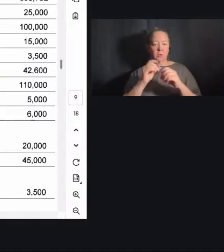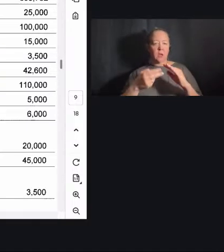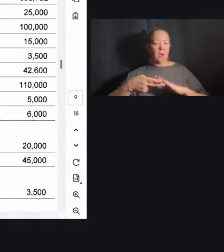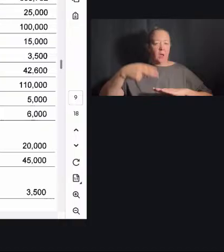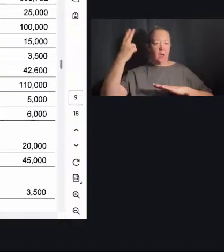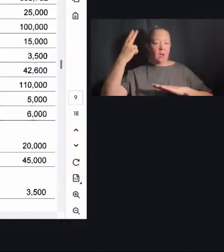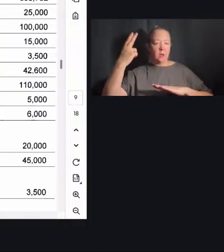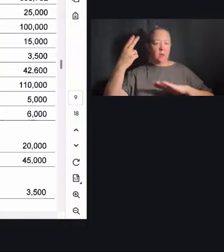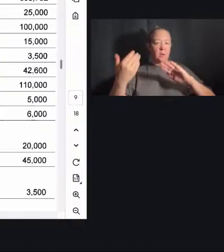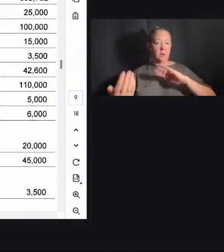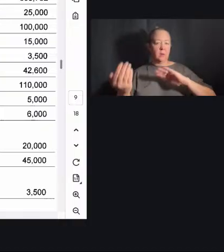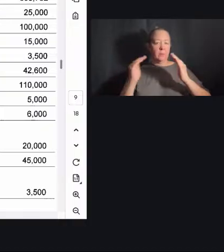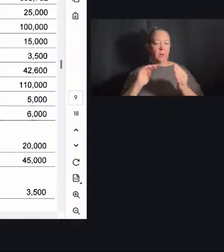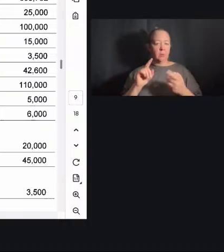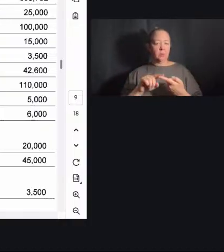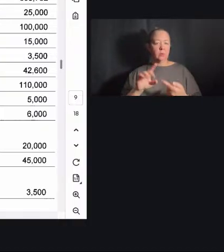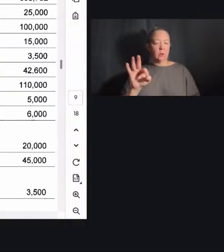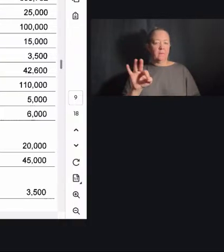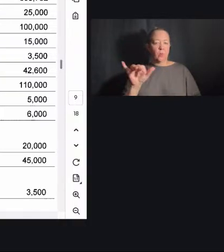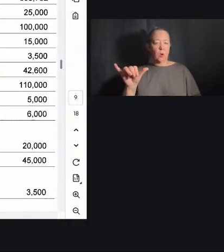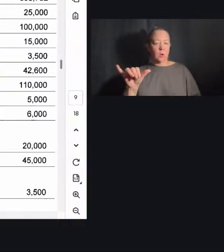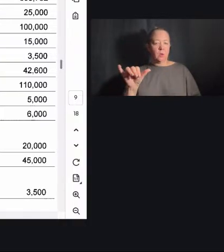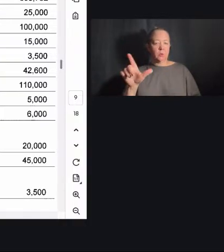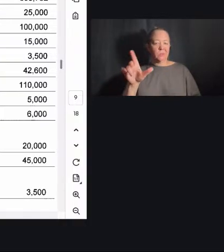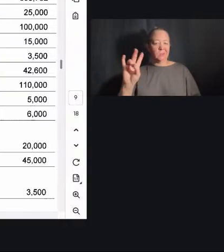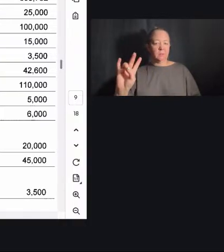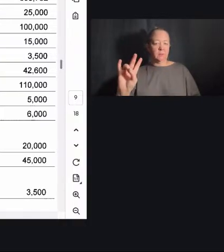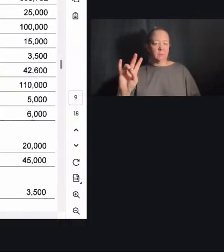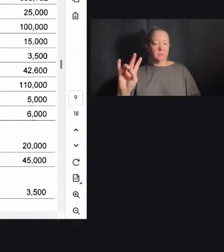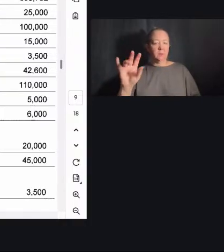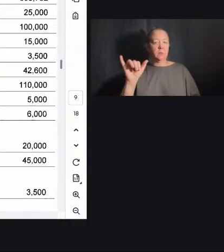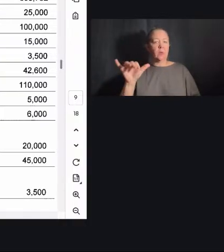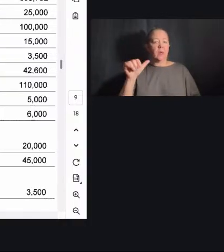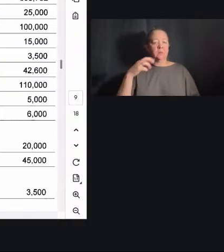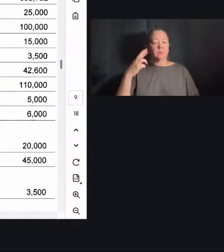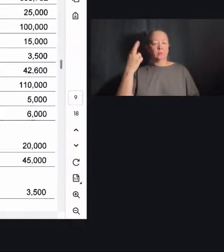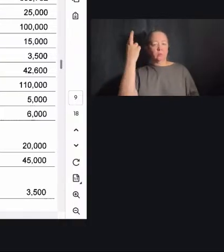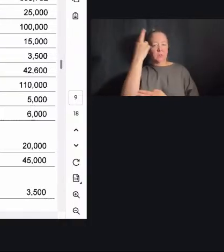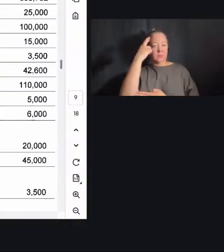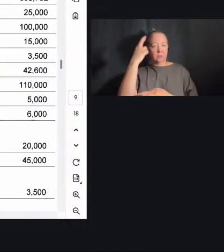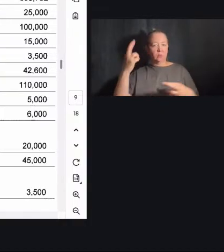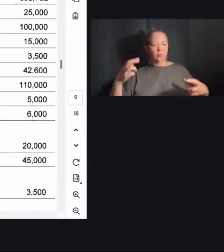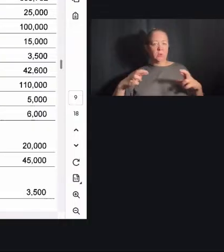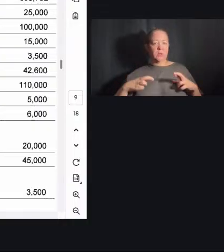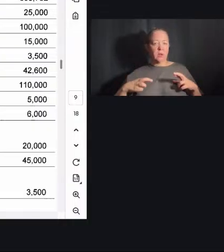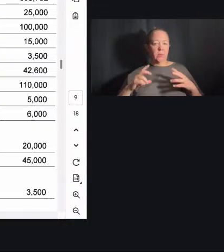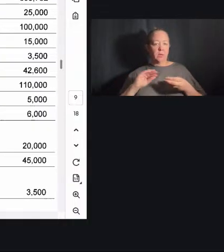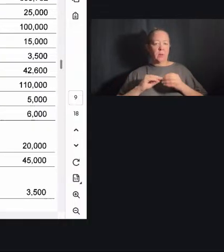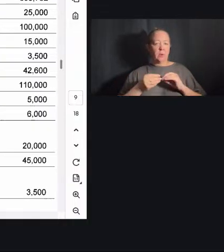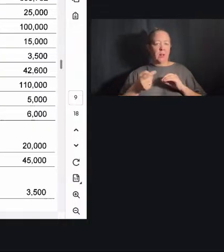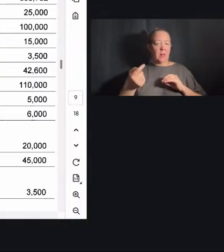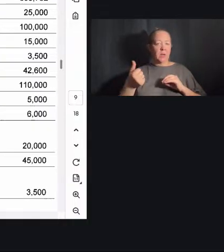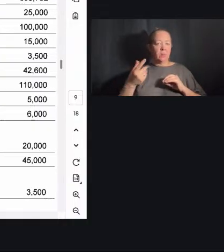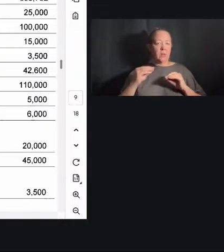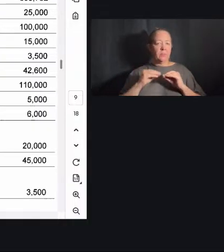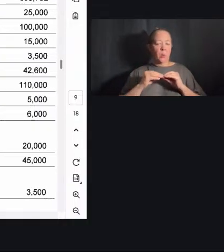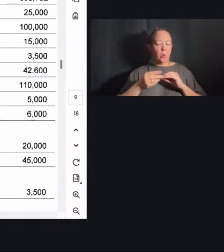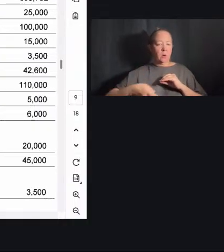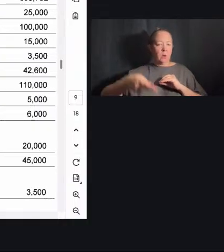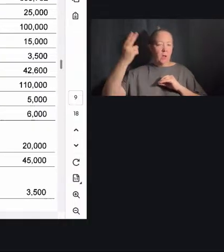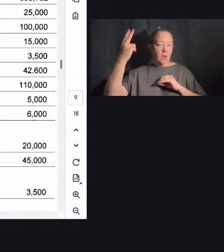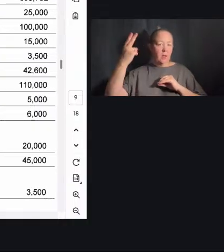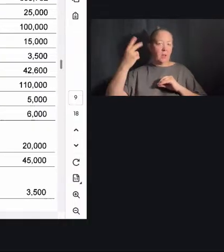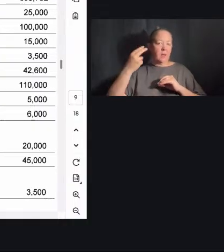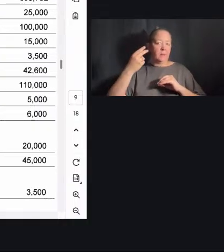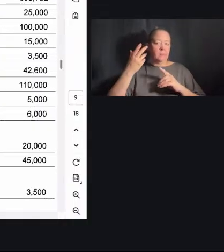they are in FY27. So that's why that retirement number is a little bit higher than it seems